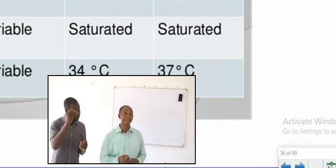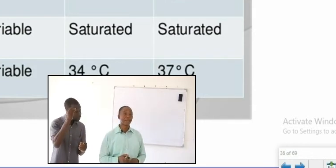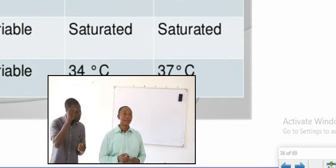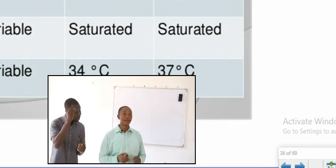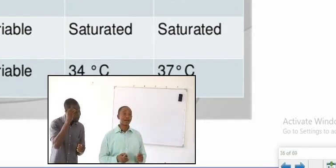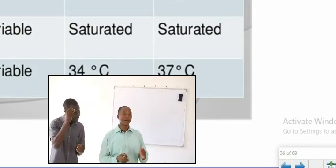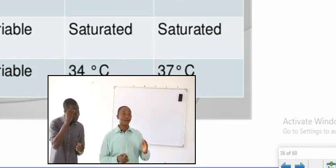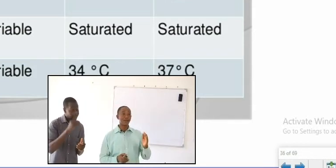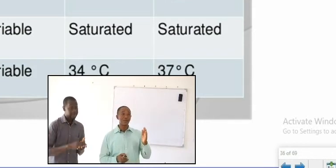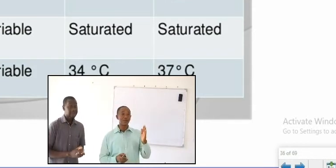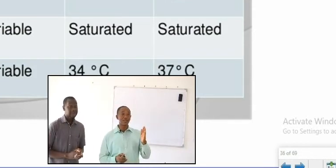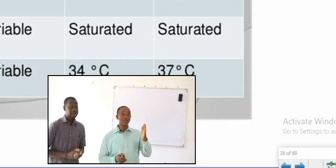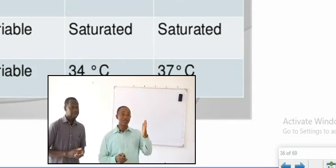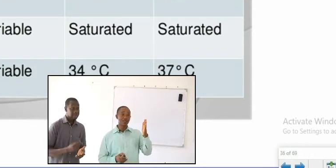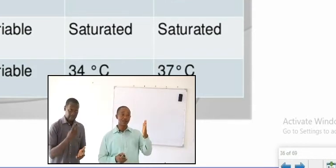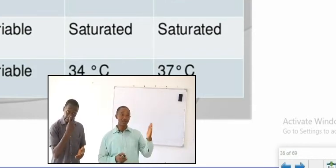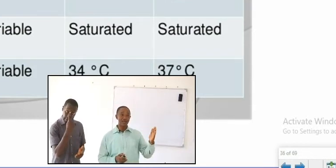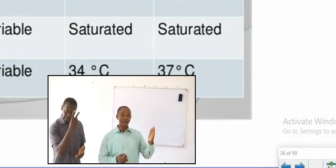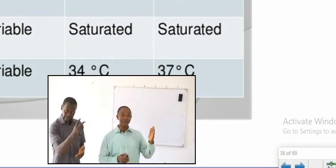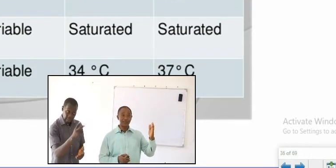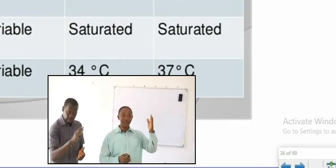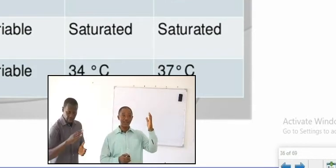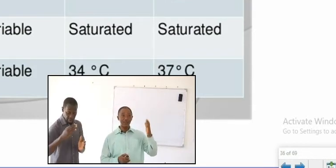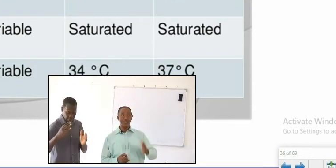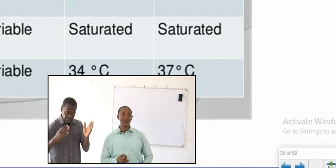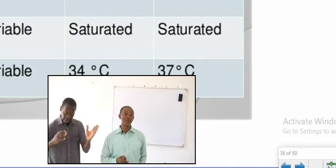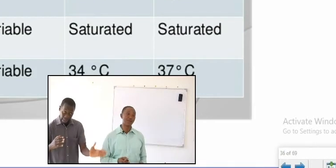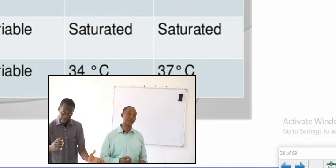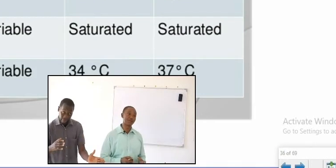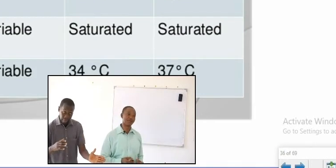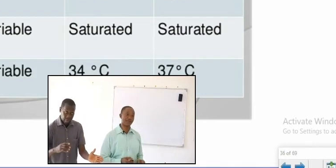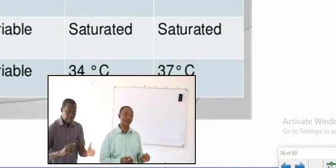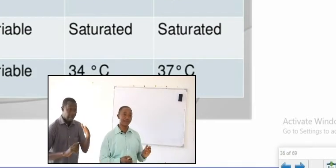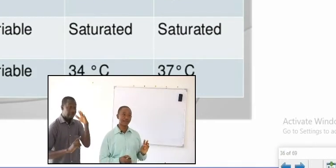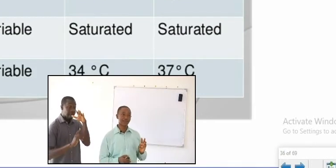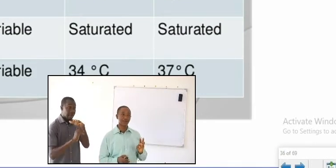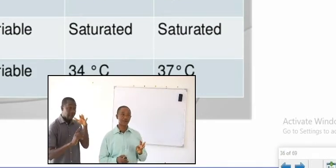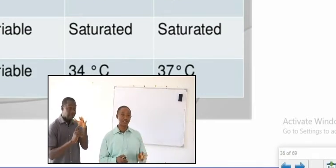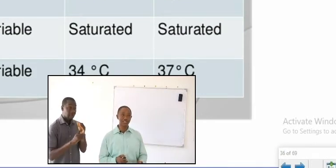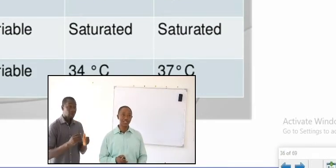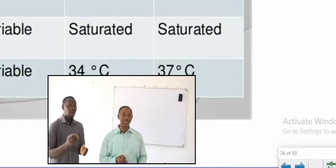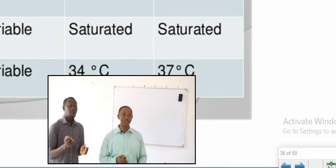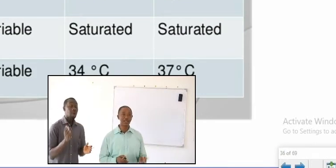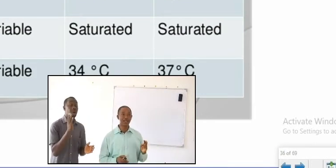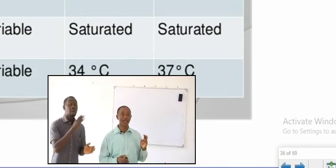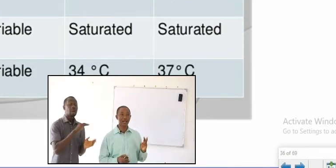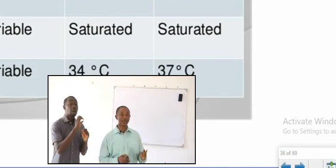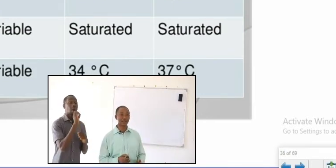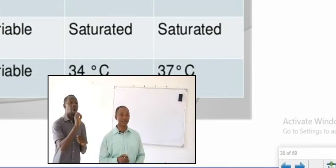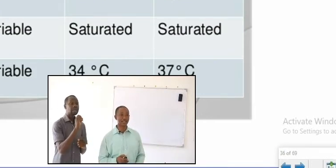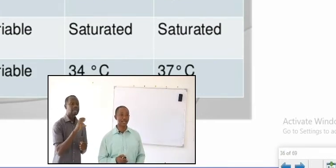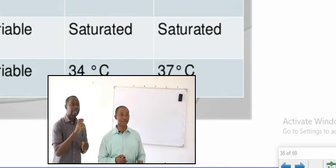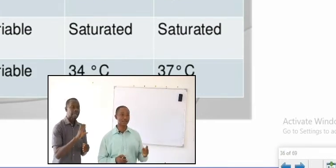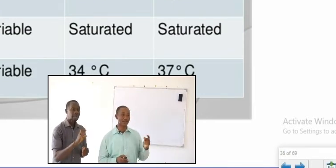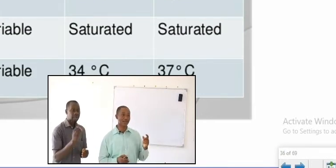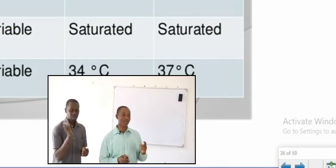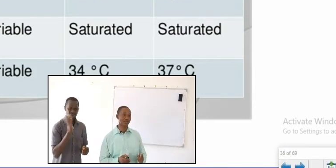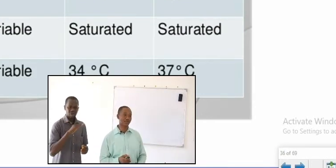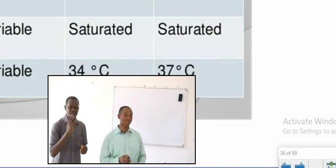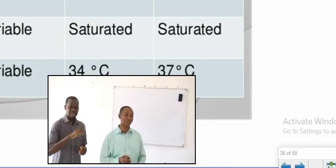remember. You can see on the left we have the main components of air: oxygen, carbon